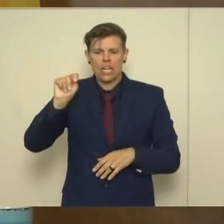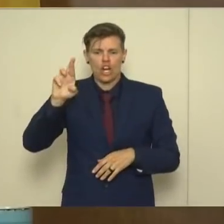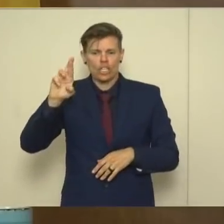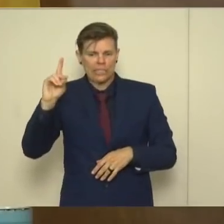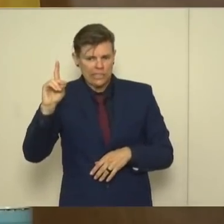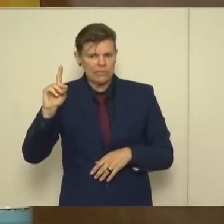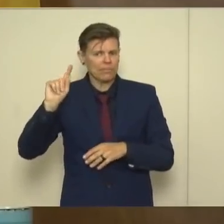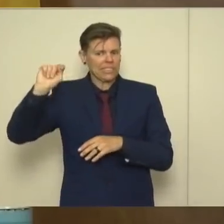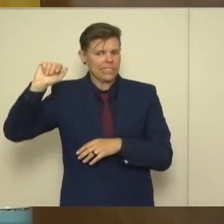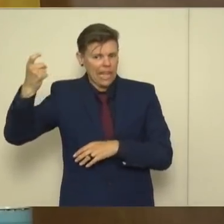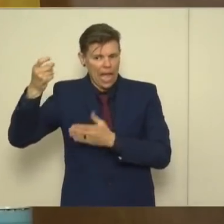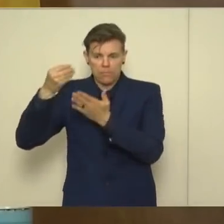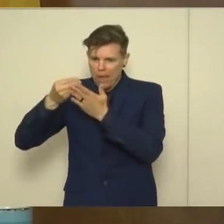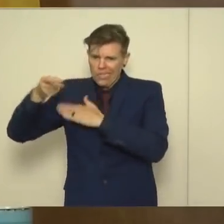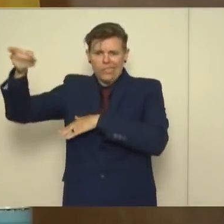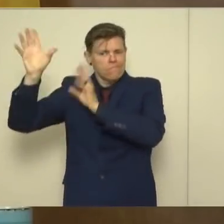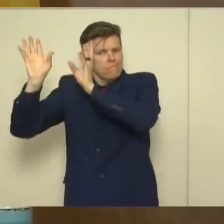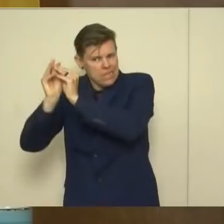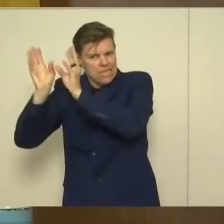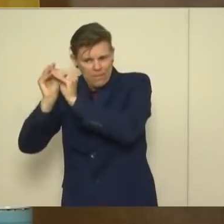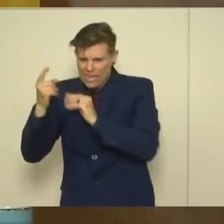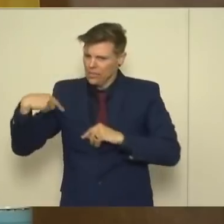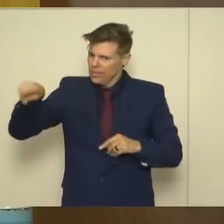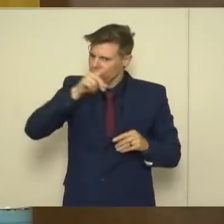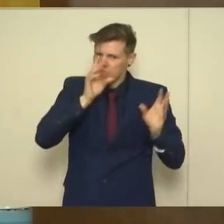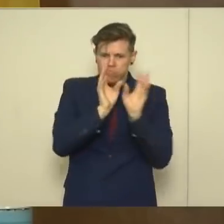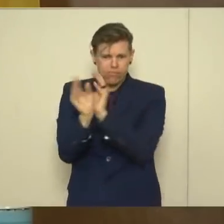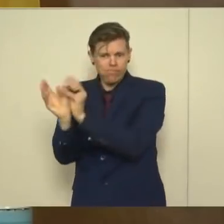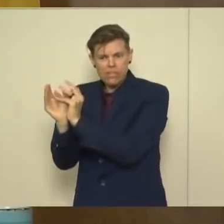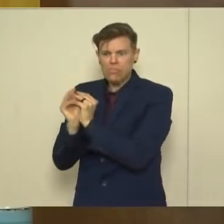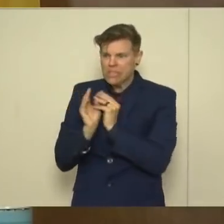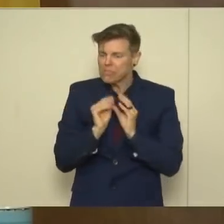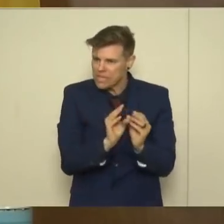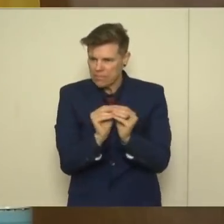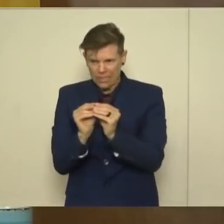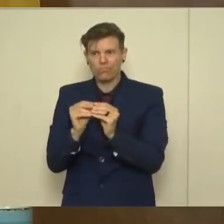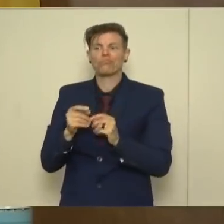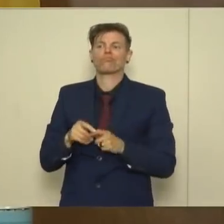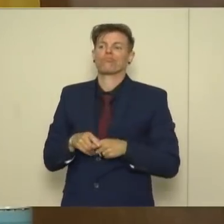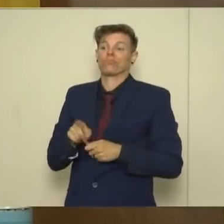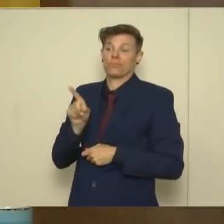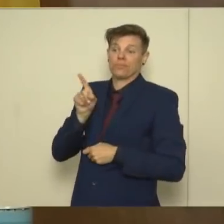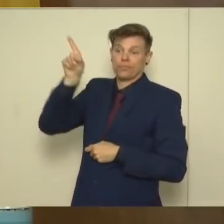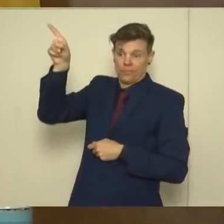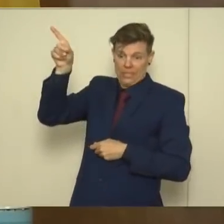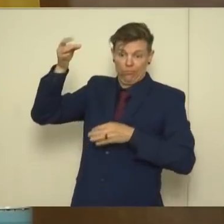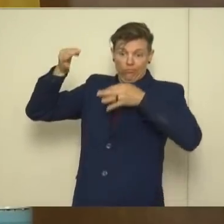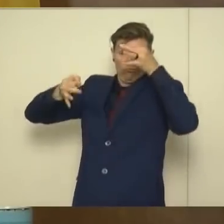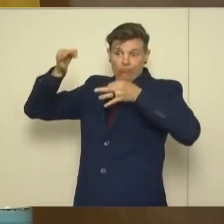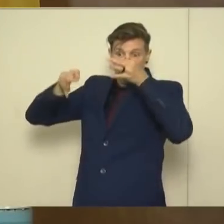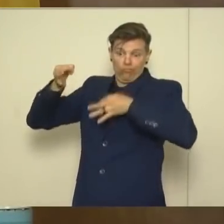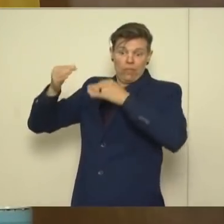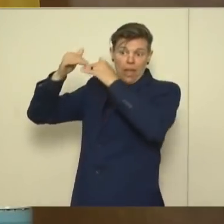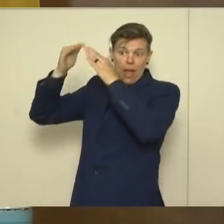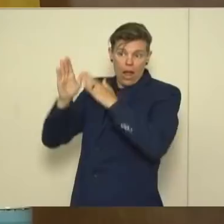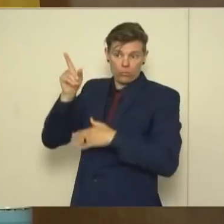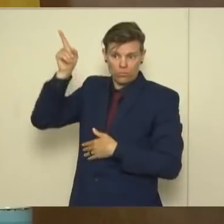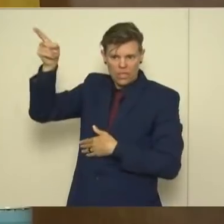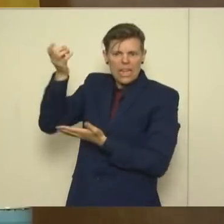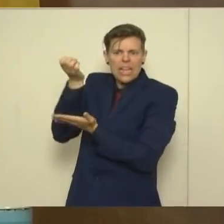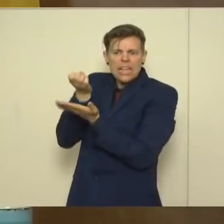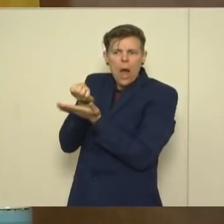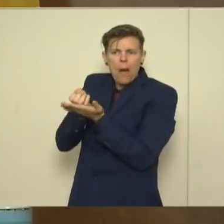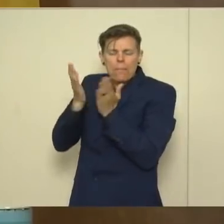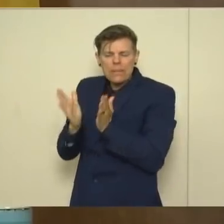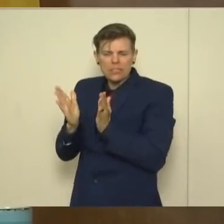projections. I want to go back to the hearing where an economist was talking about our FY20